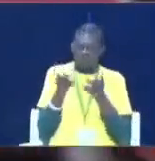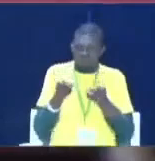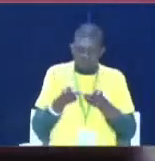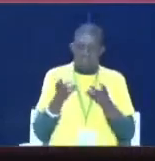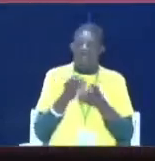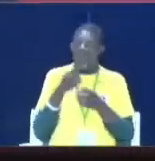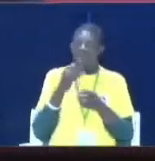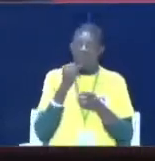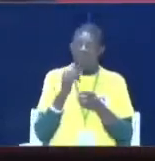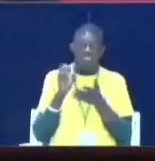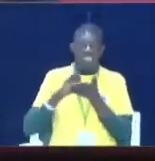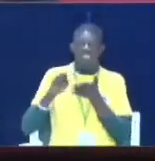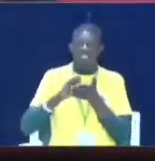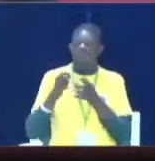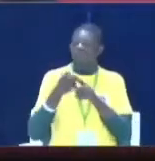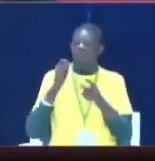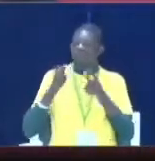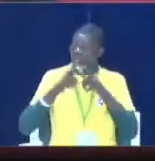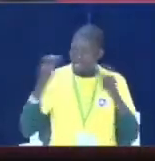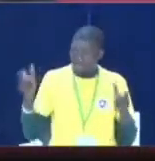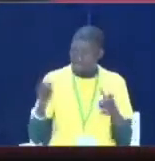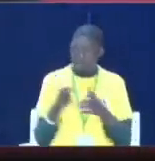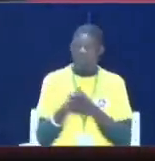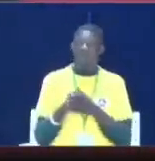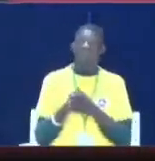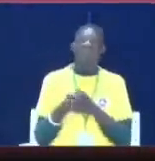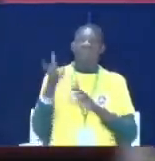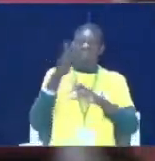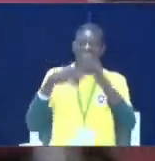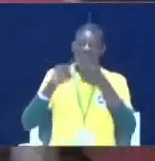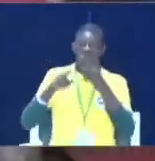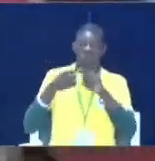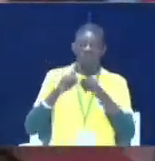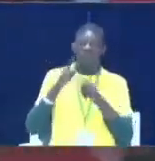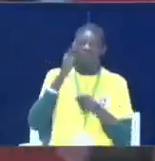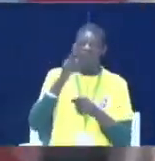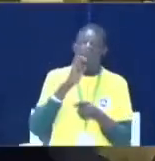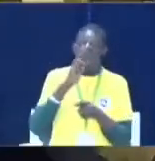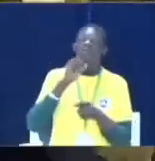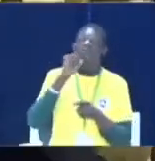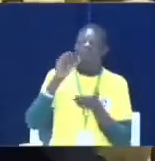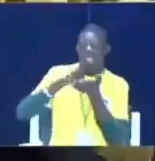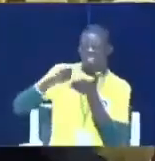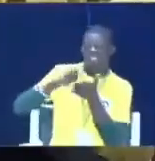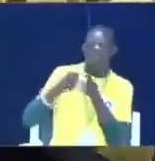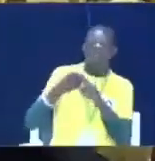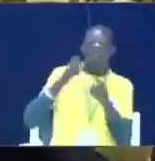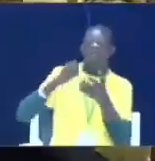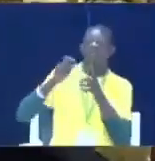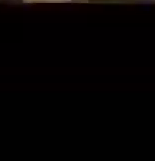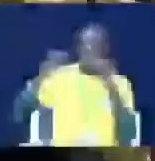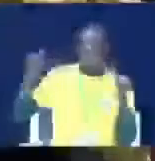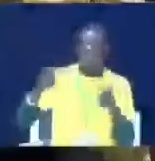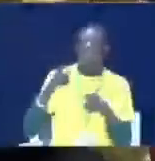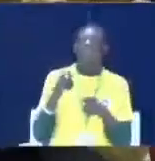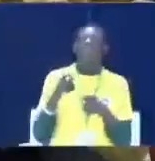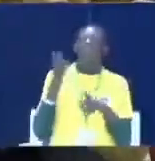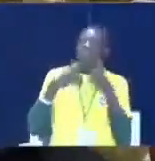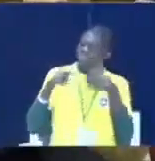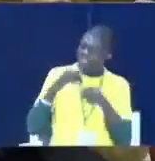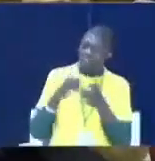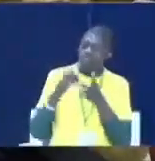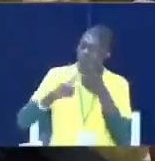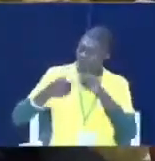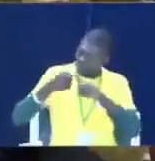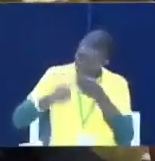tonight who is excused from enlargement. Tell somebody beside you, say you are not excused from enlargement. Oh my God, you are not saying it boldly. Say,